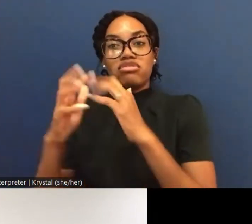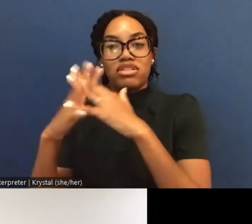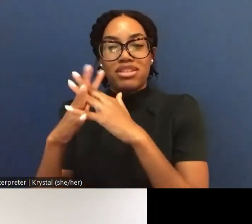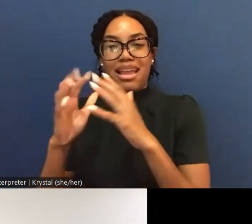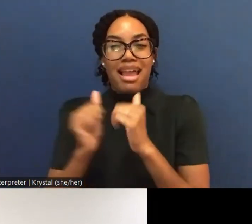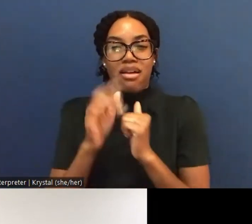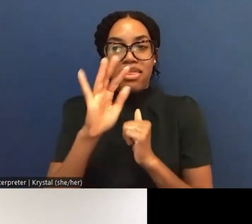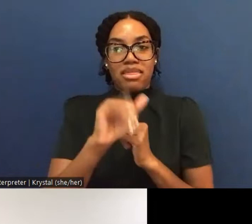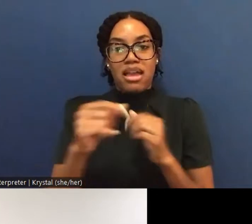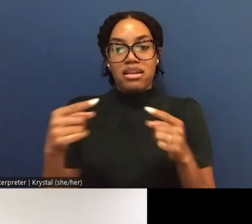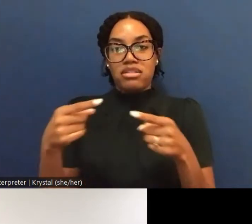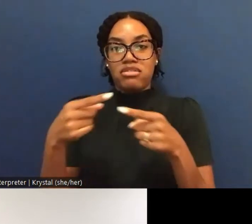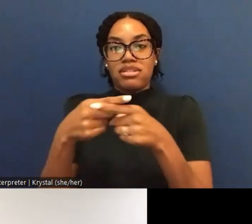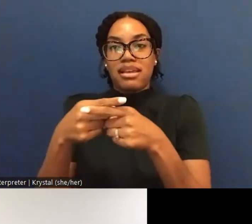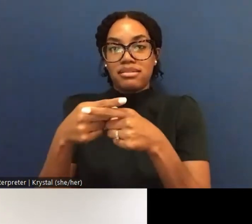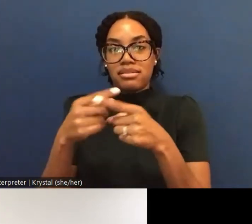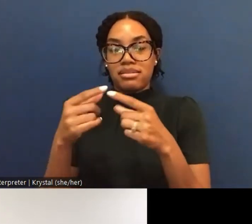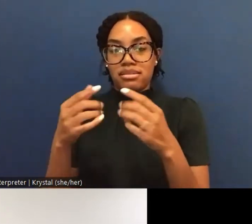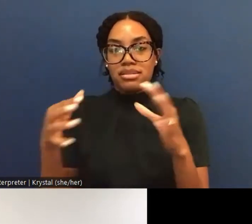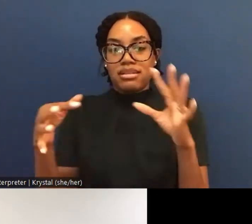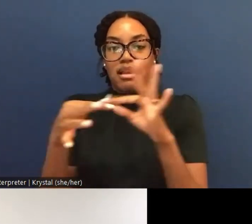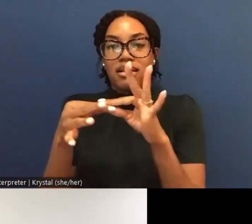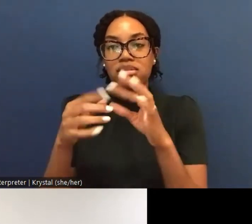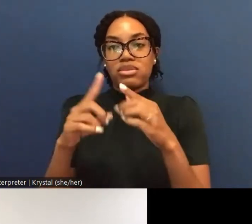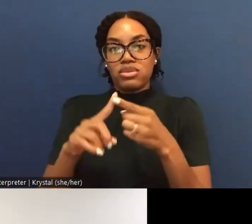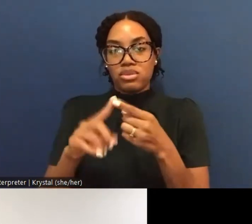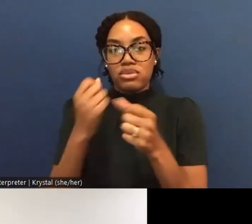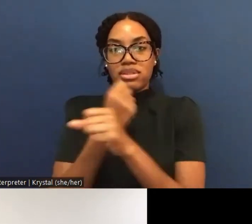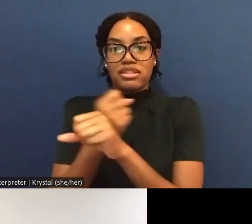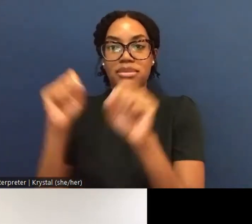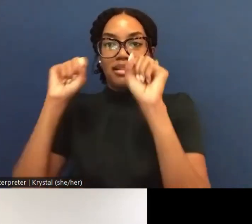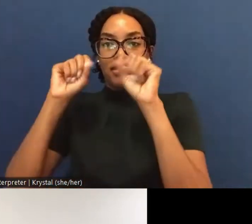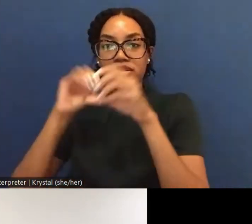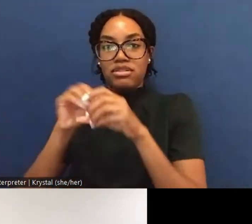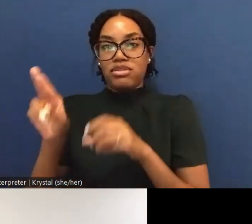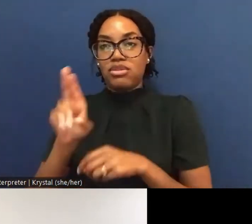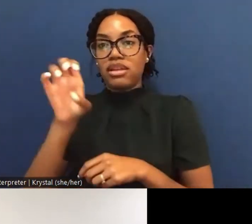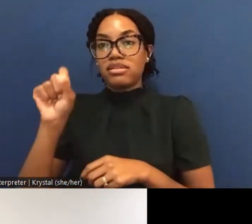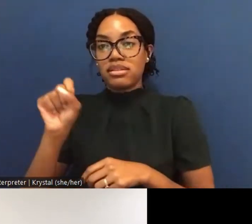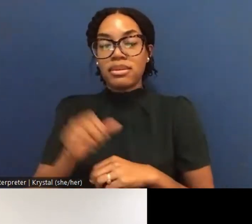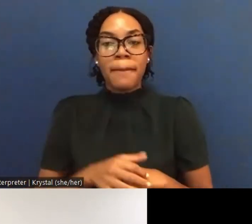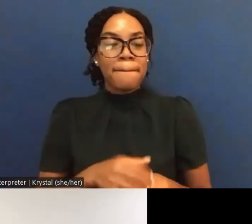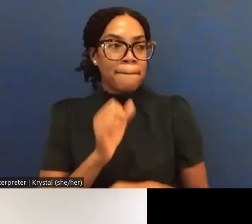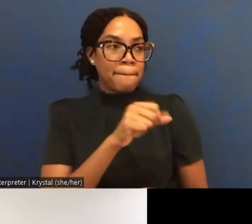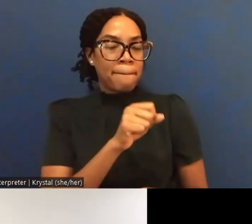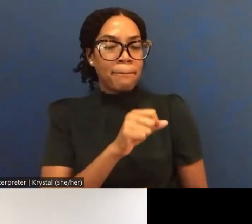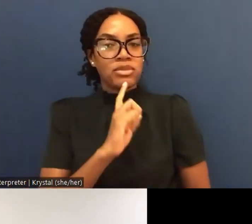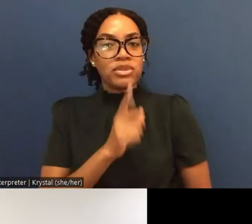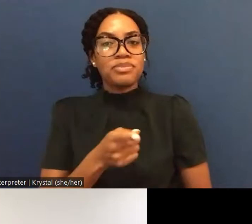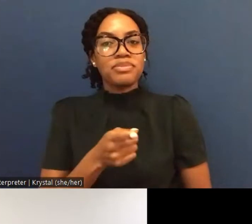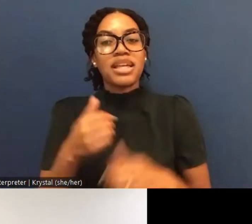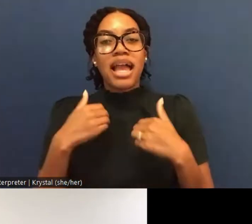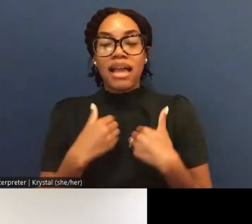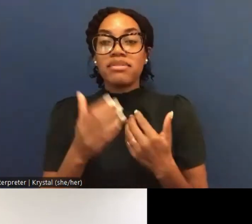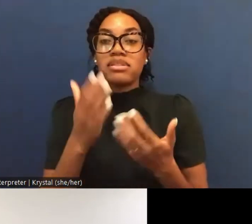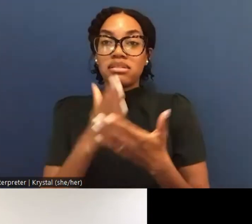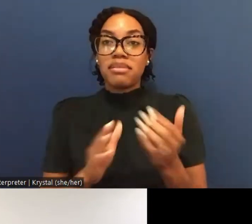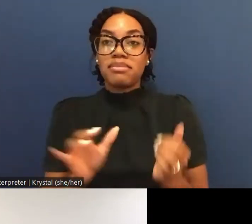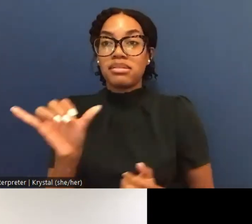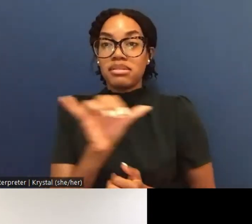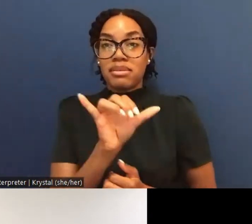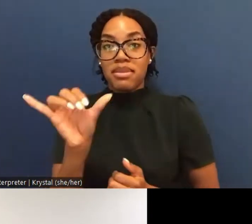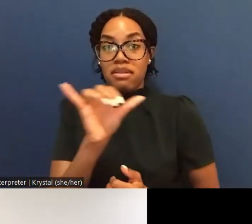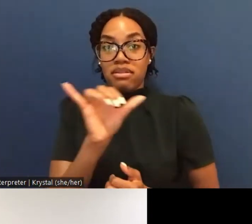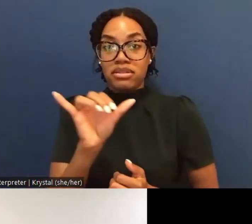States? So there are definitely important similarities and differences. I think the most important similarity to remember is